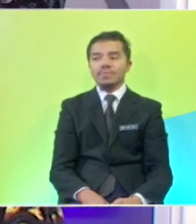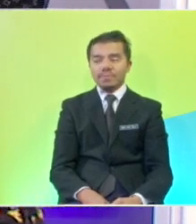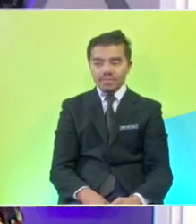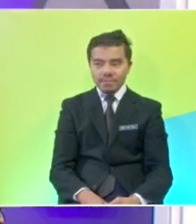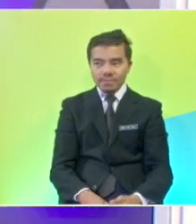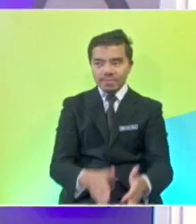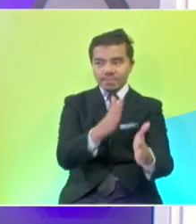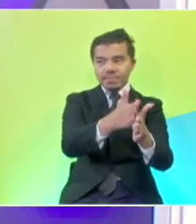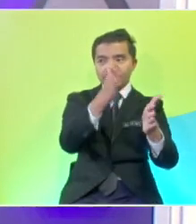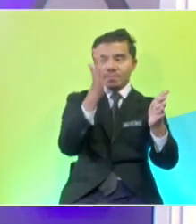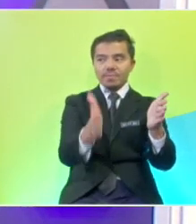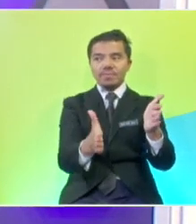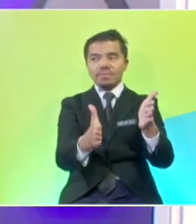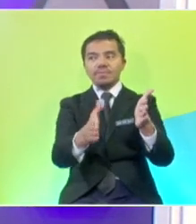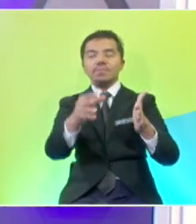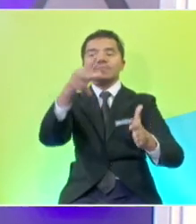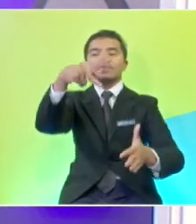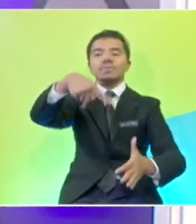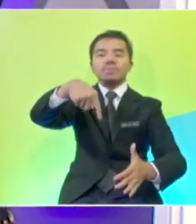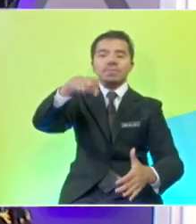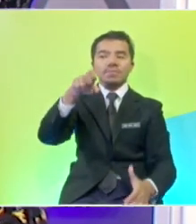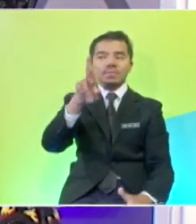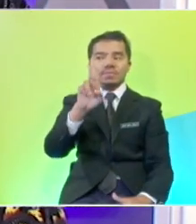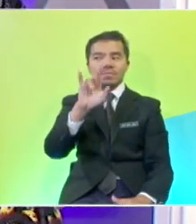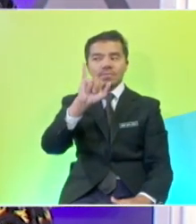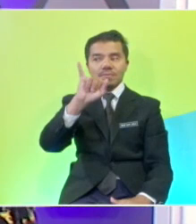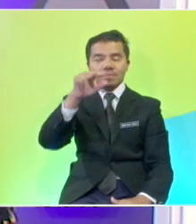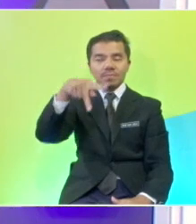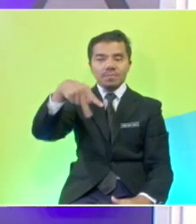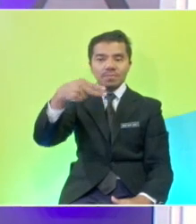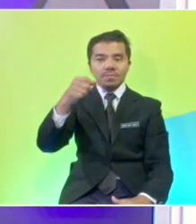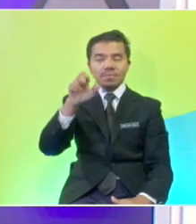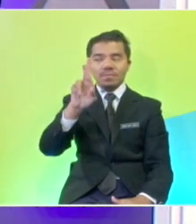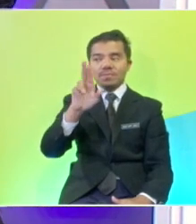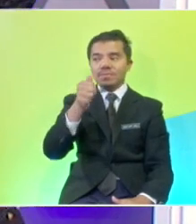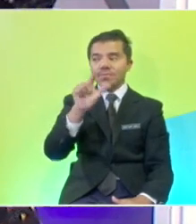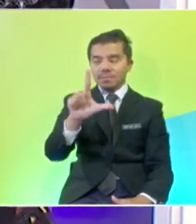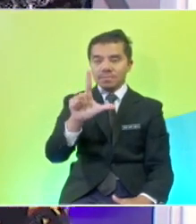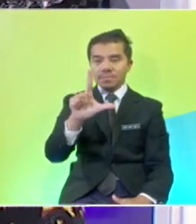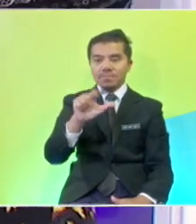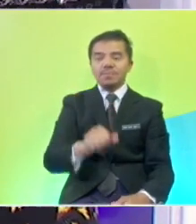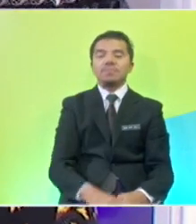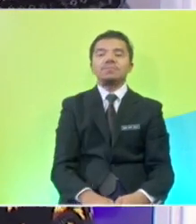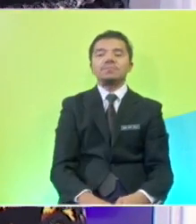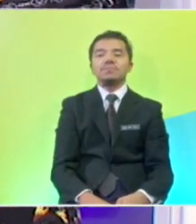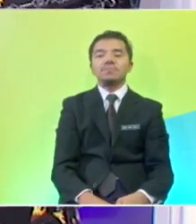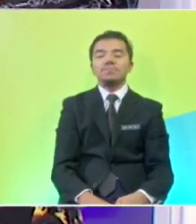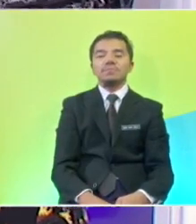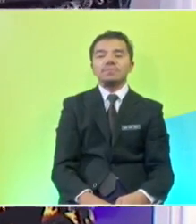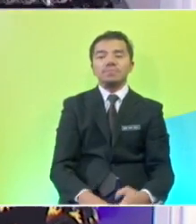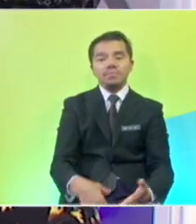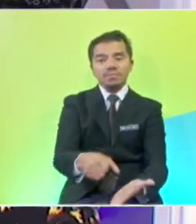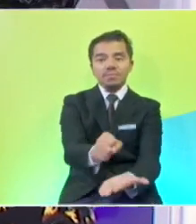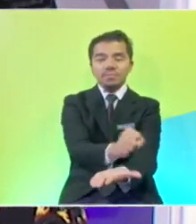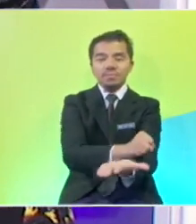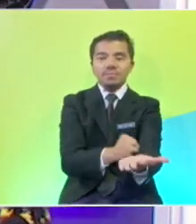system. Just not central nervous system, right? The functions about central. Right. And so now it's functions of peripheral nervous system.